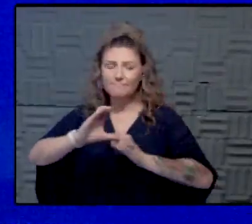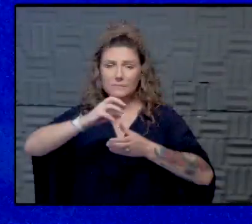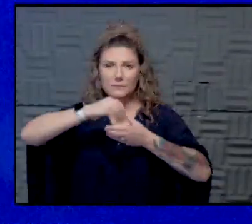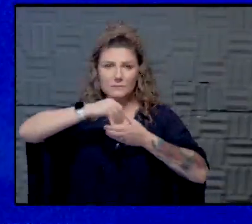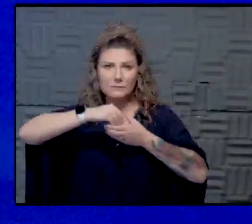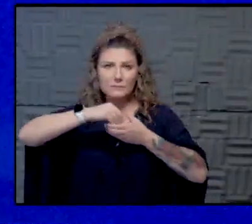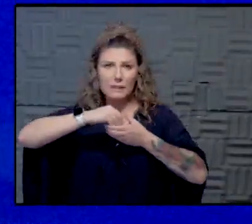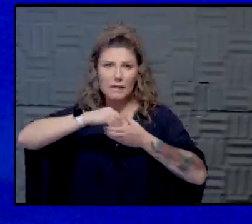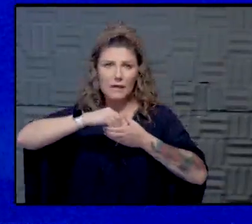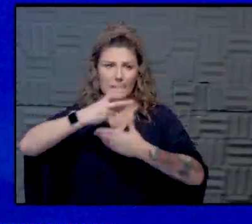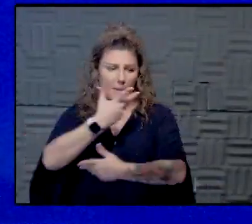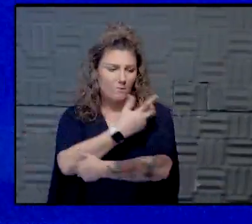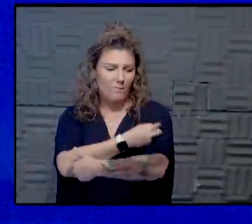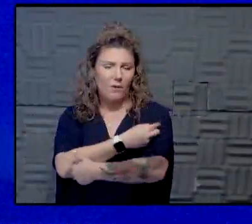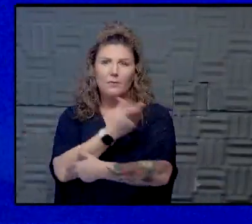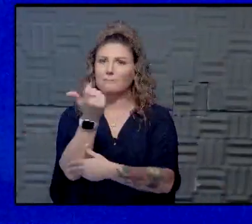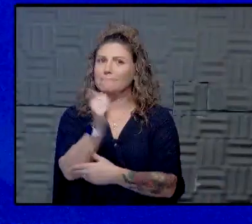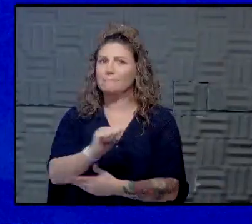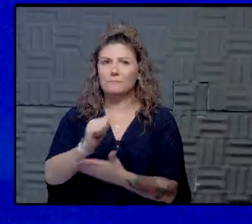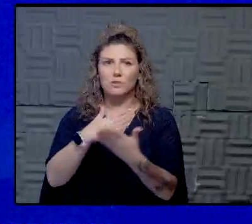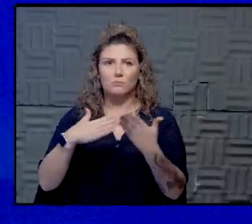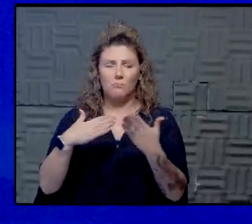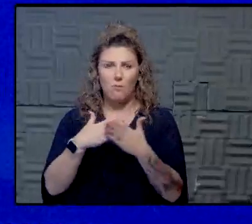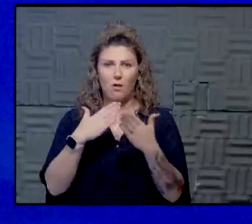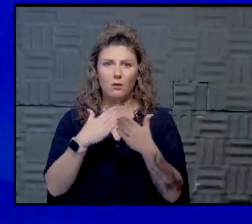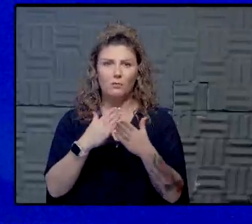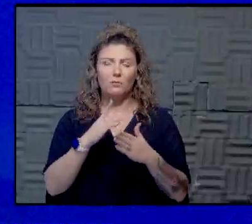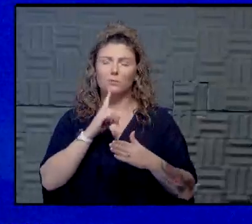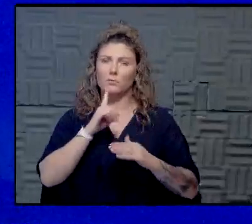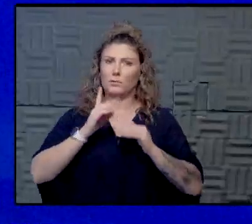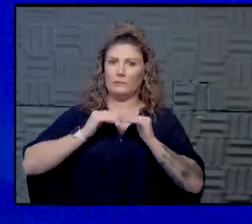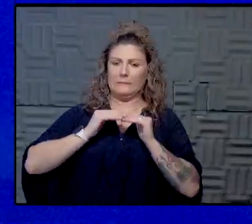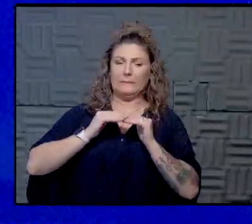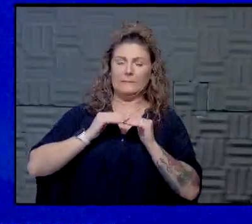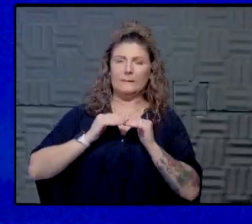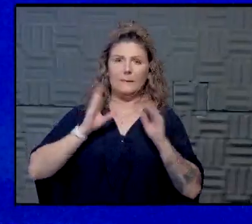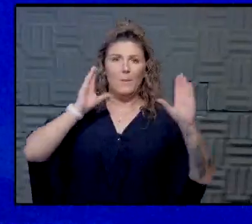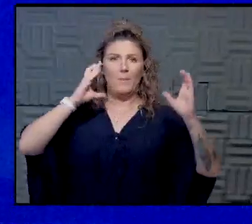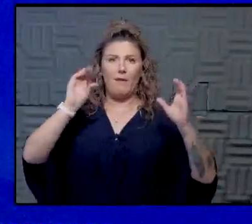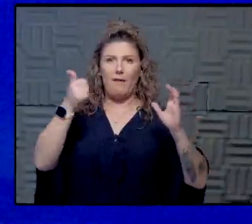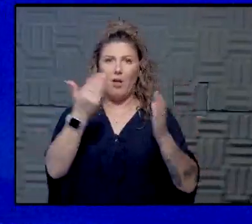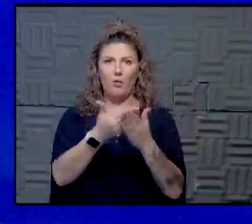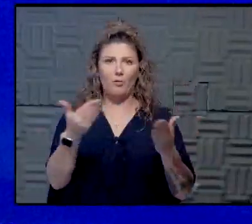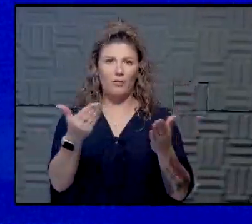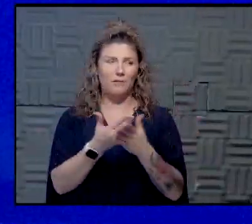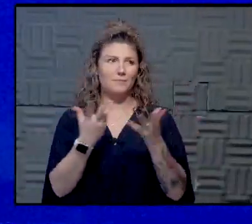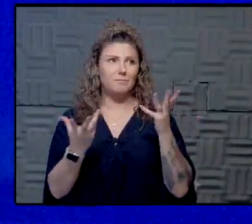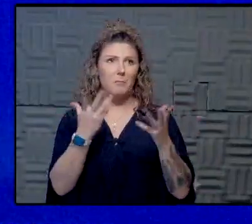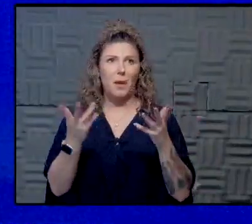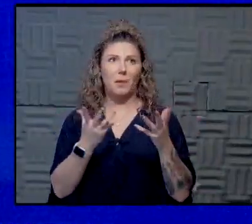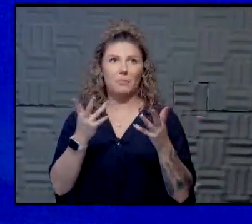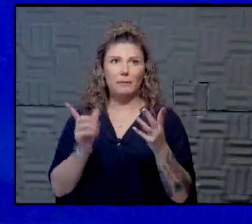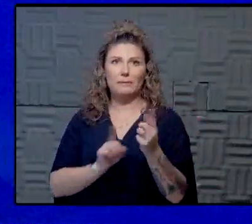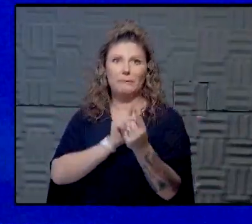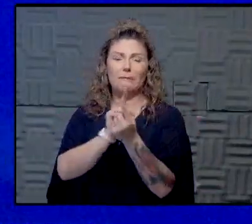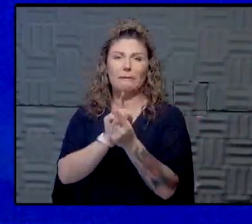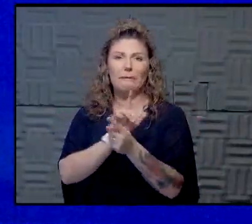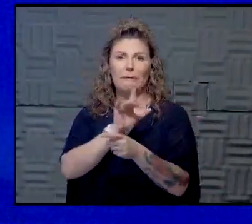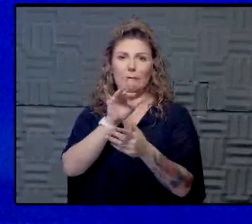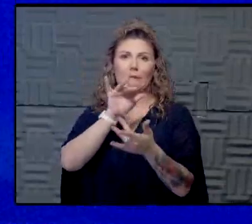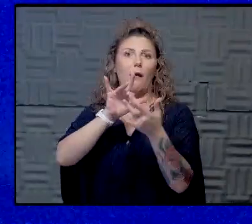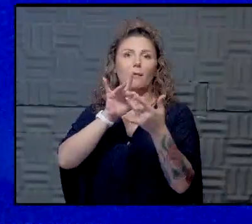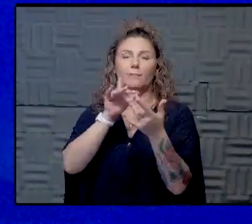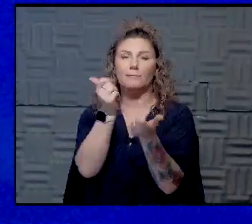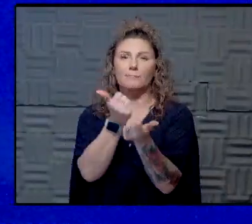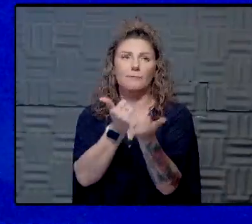within those vaccines, any of the components, is extremely minute compared to other things you may come into contact with every day, and that's